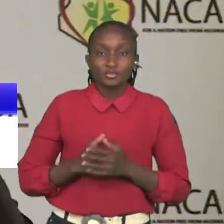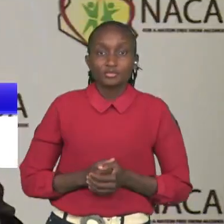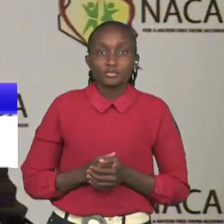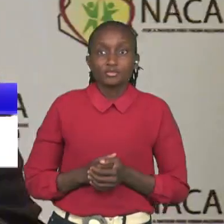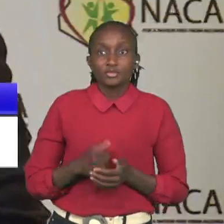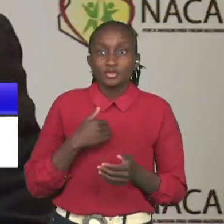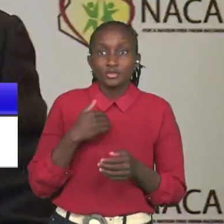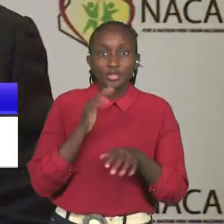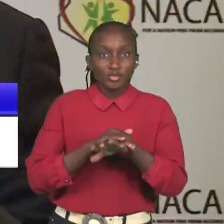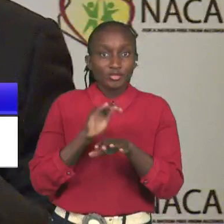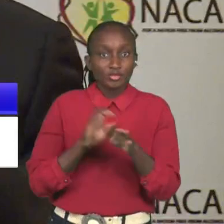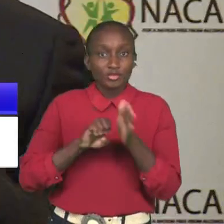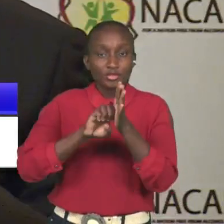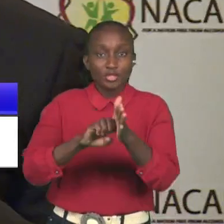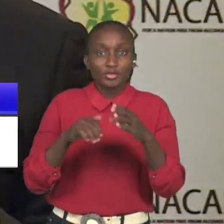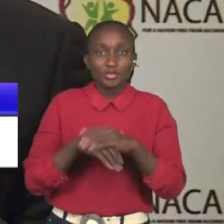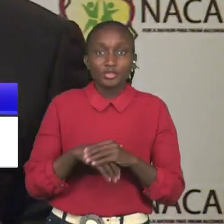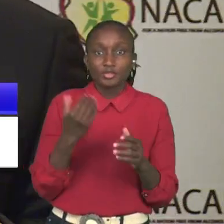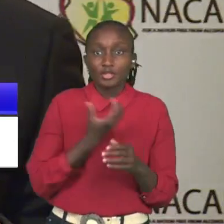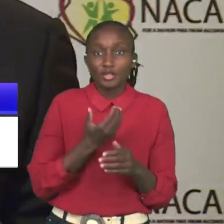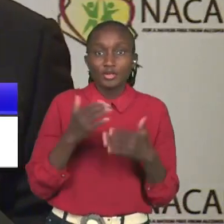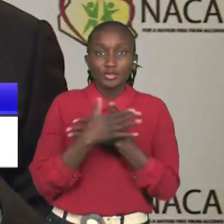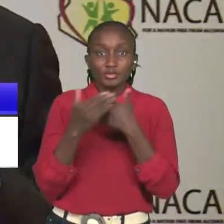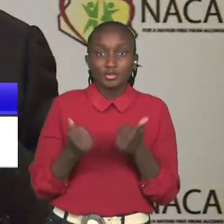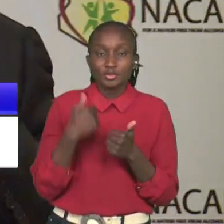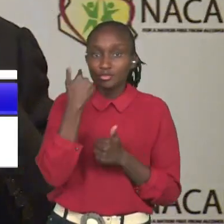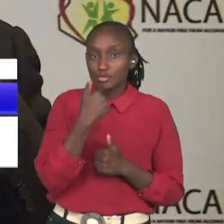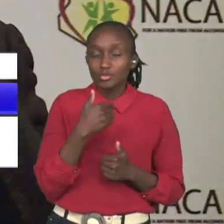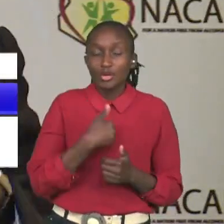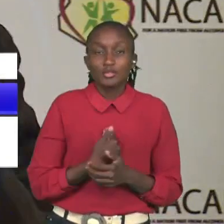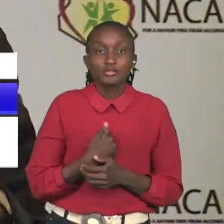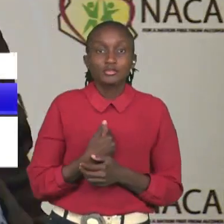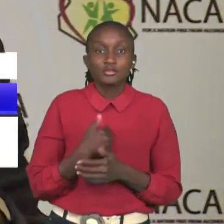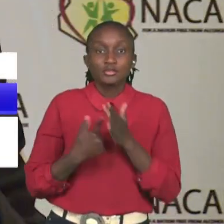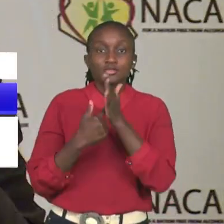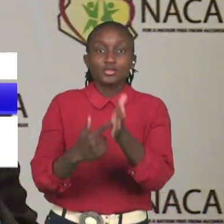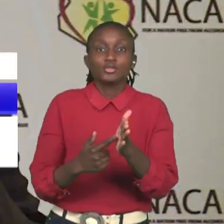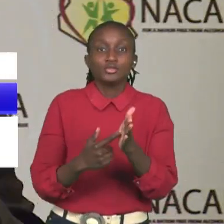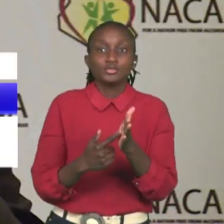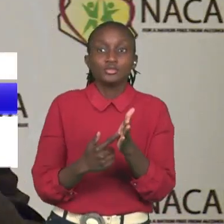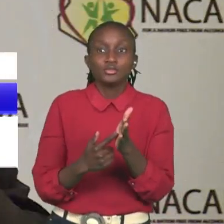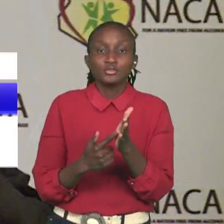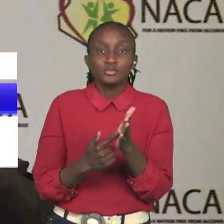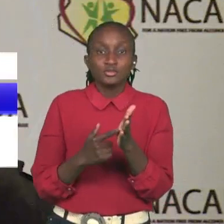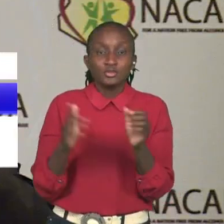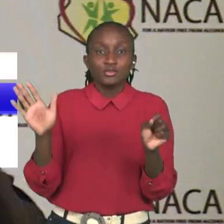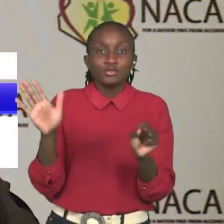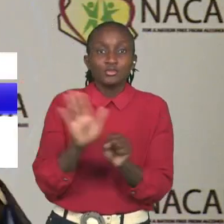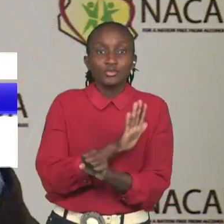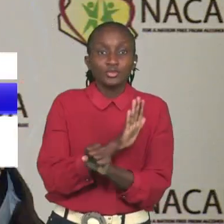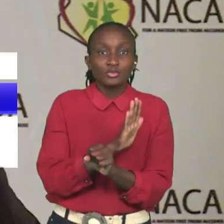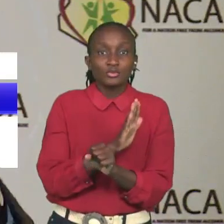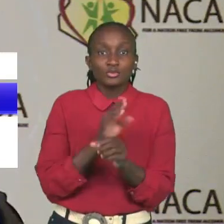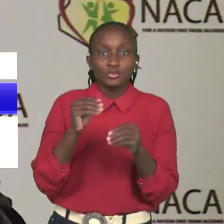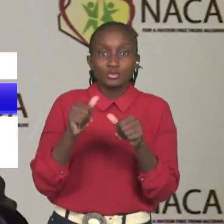a fantastic example in our president, who has demonstrated absolute